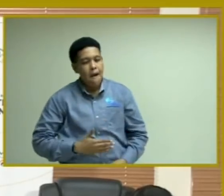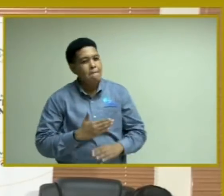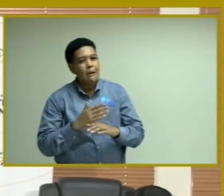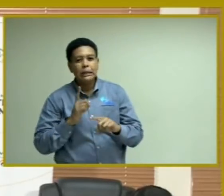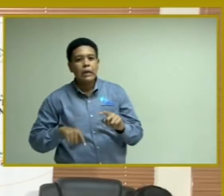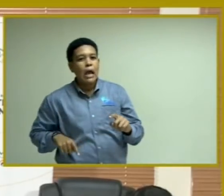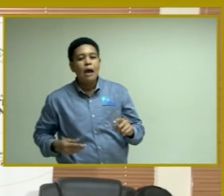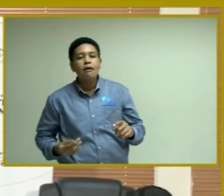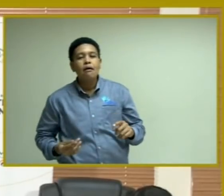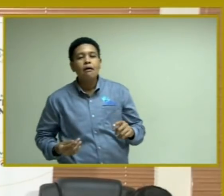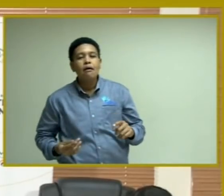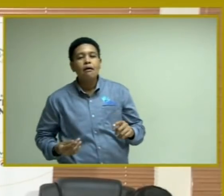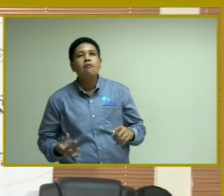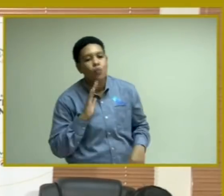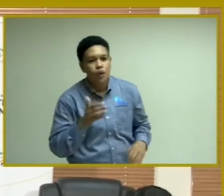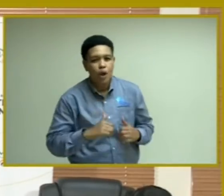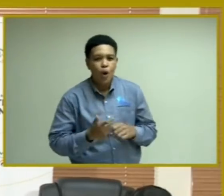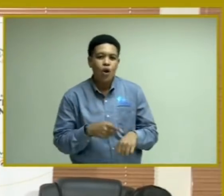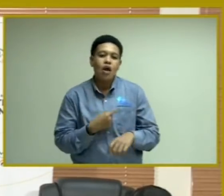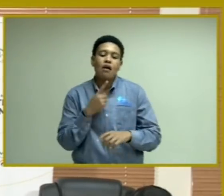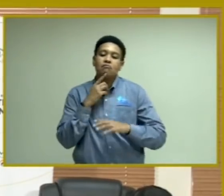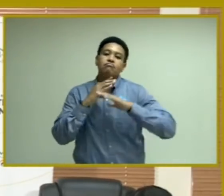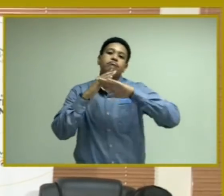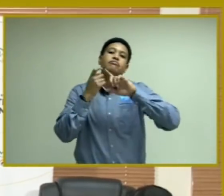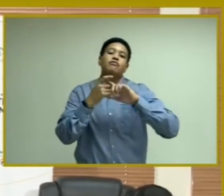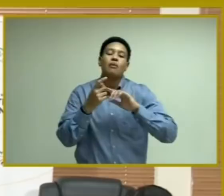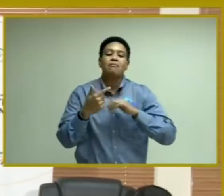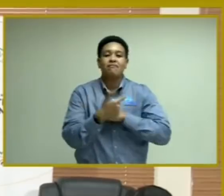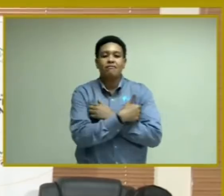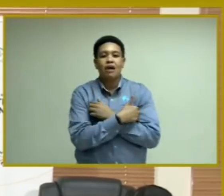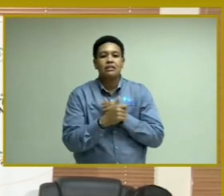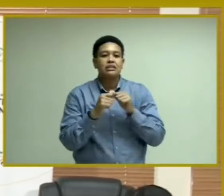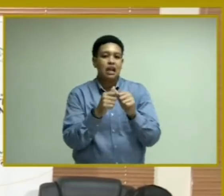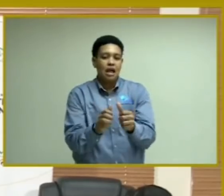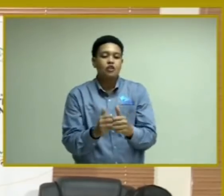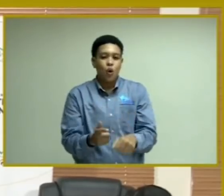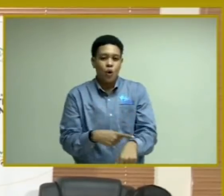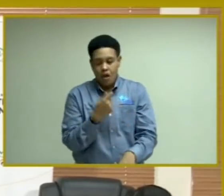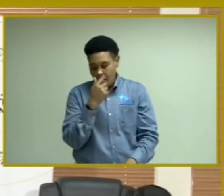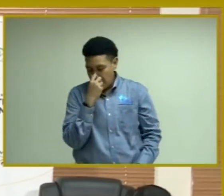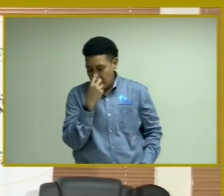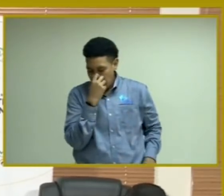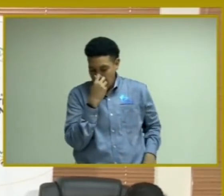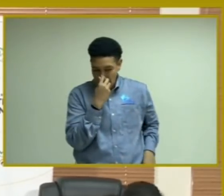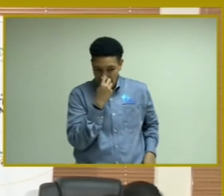does immunity from the vaccines last? That's it.